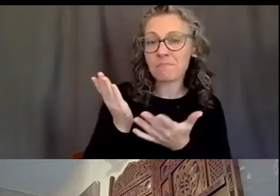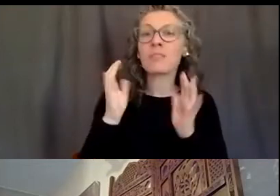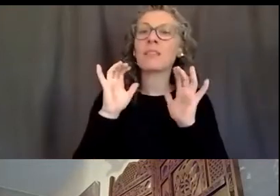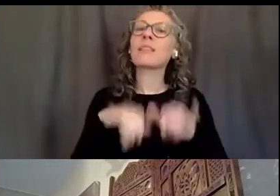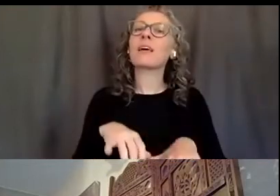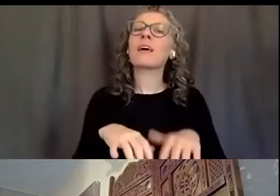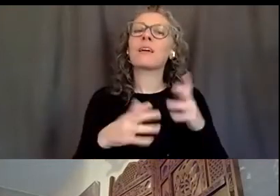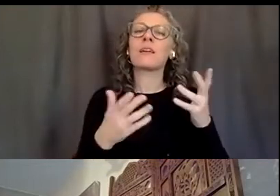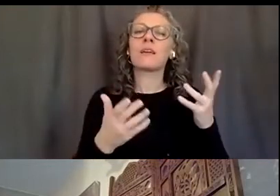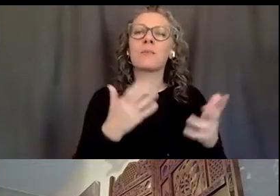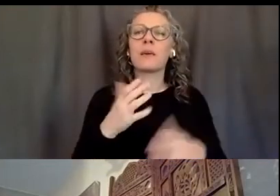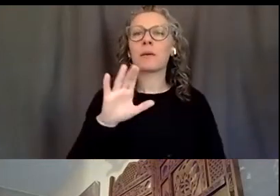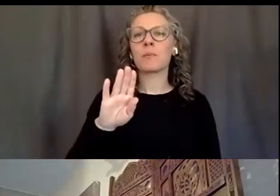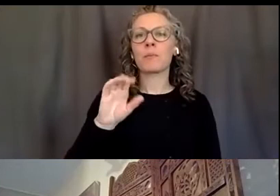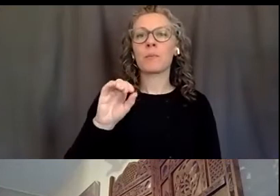a bodhisattva